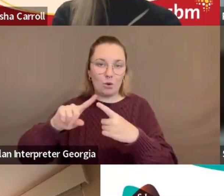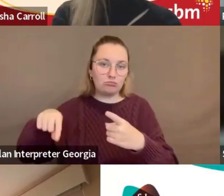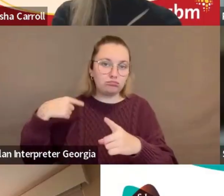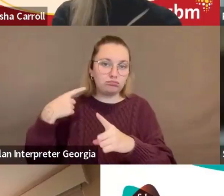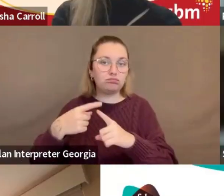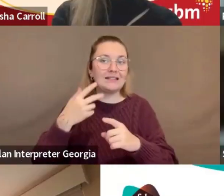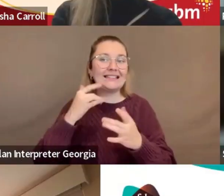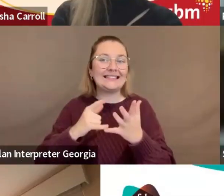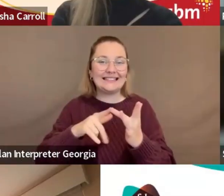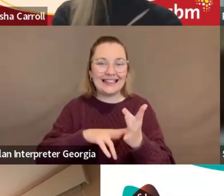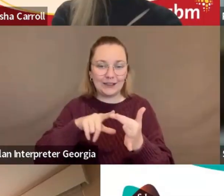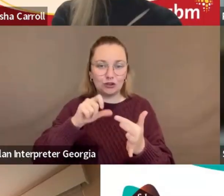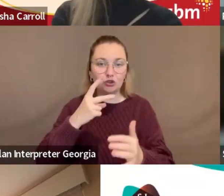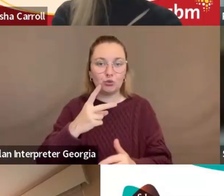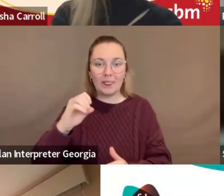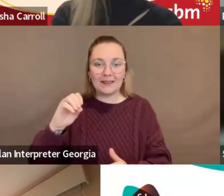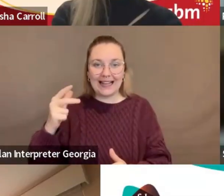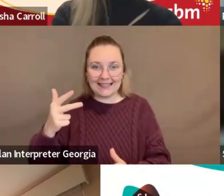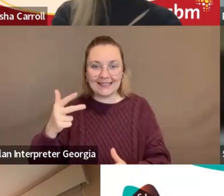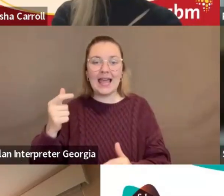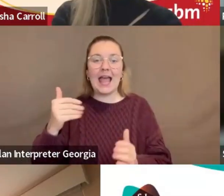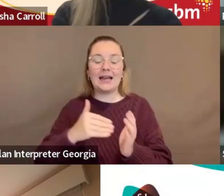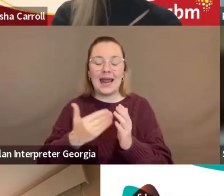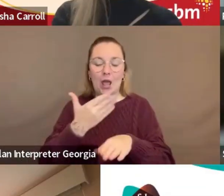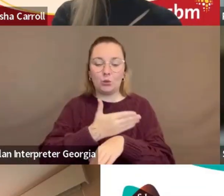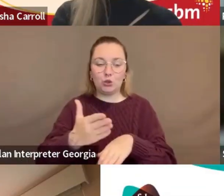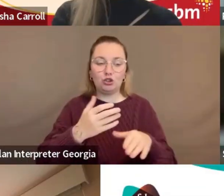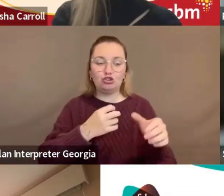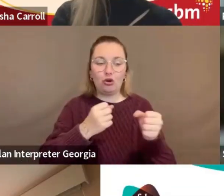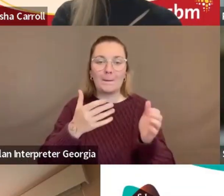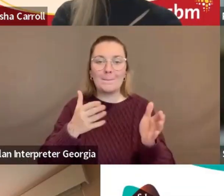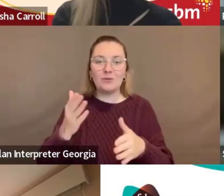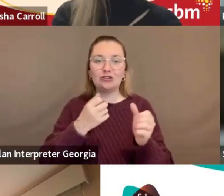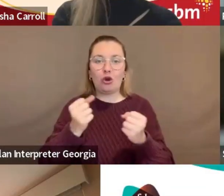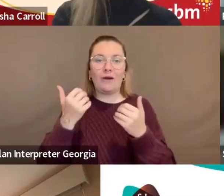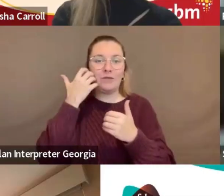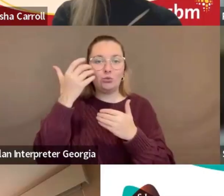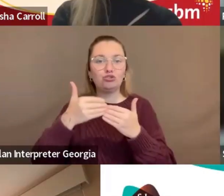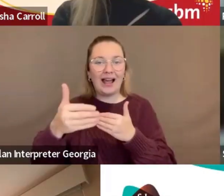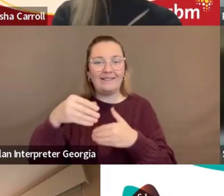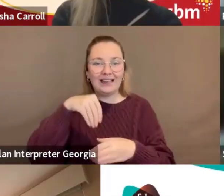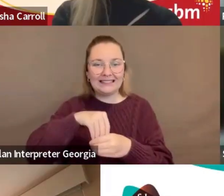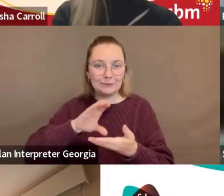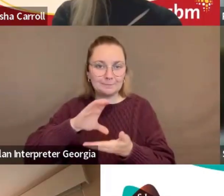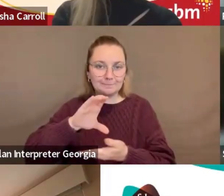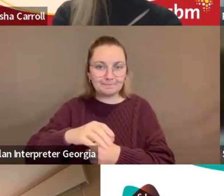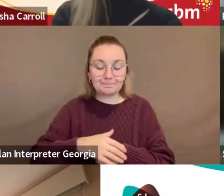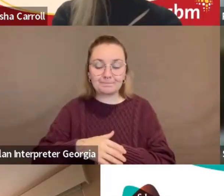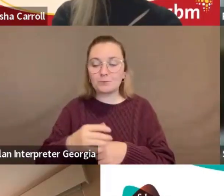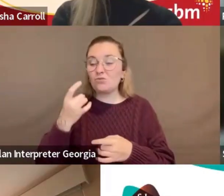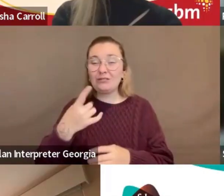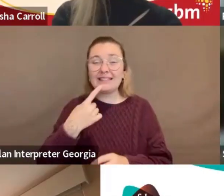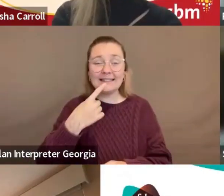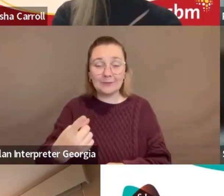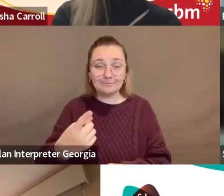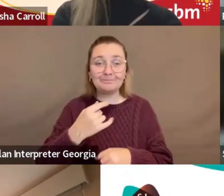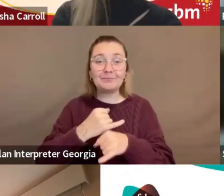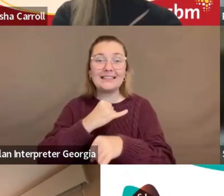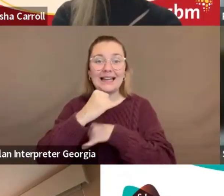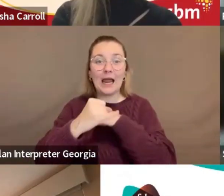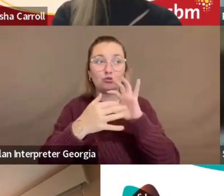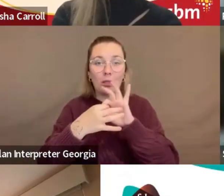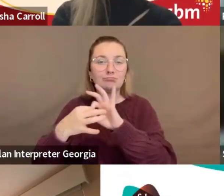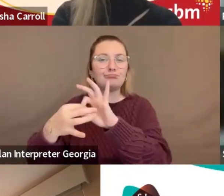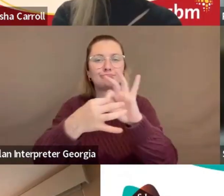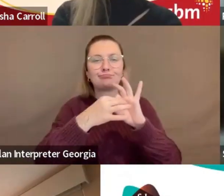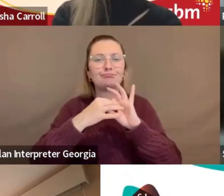2008 and our new Stronger Movements, Stronger Futures investment. So like it has been said today, international cooperation does